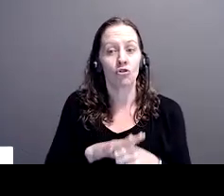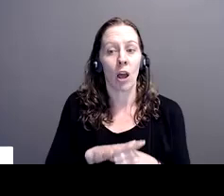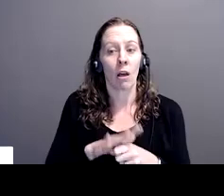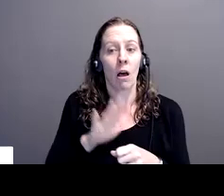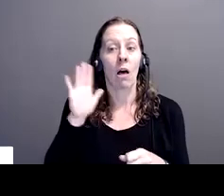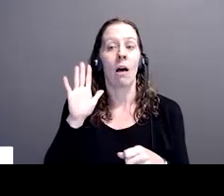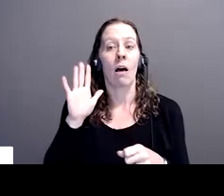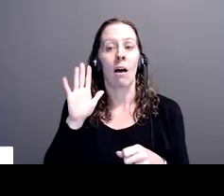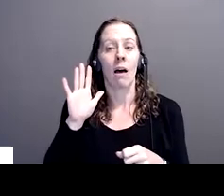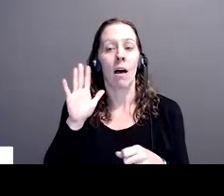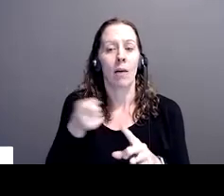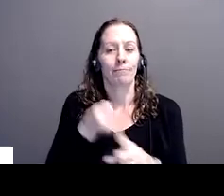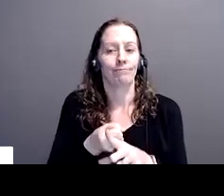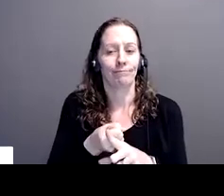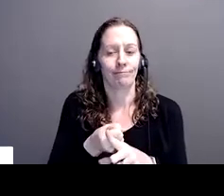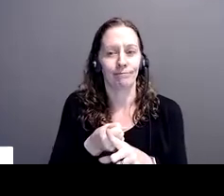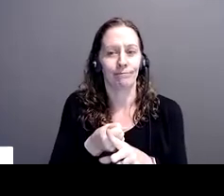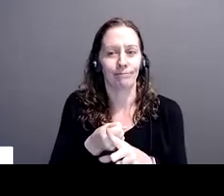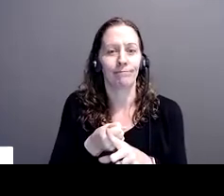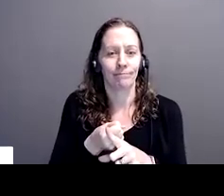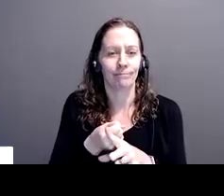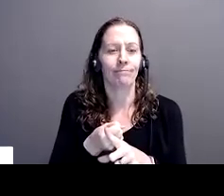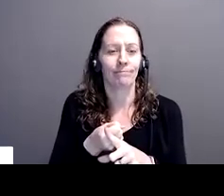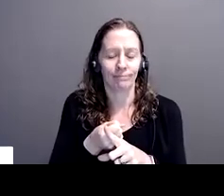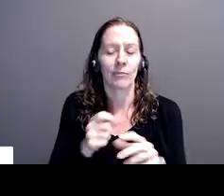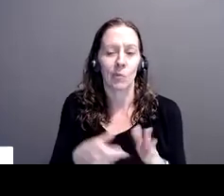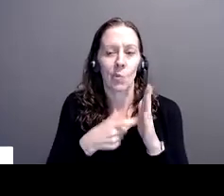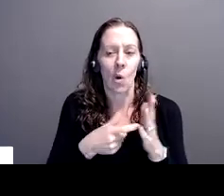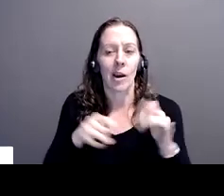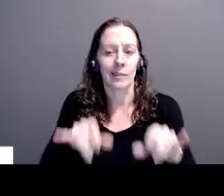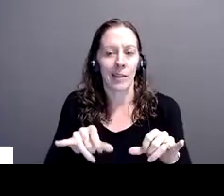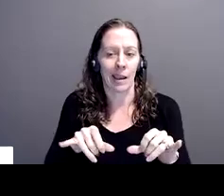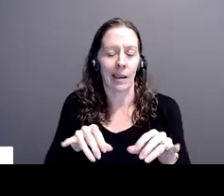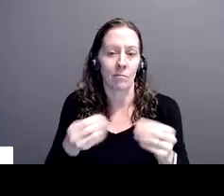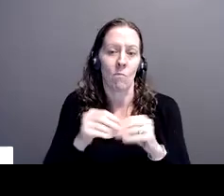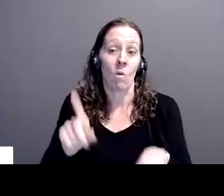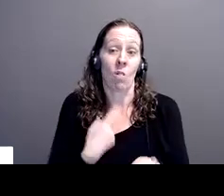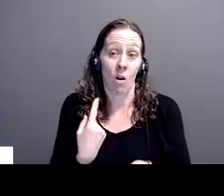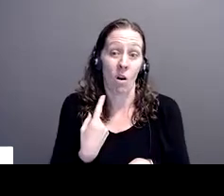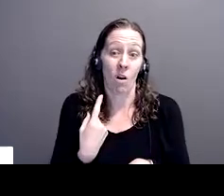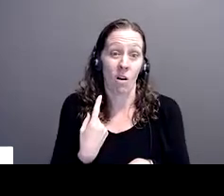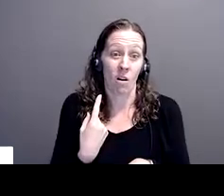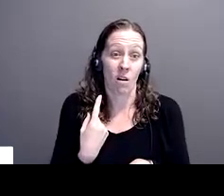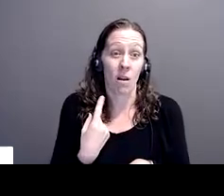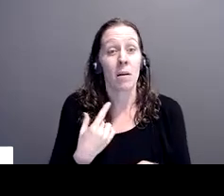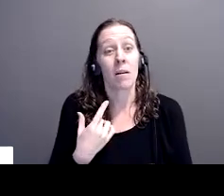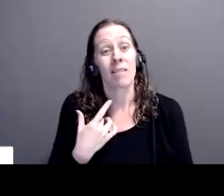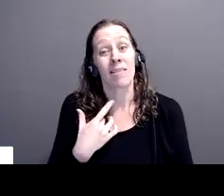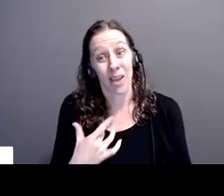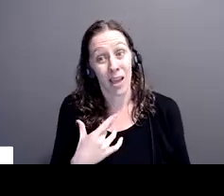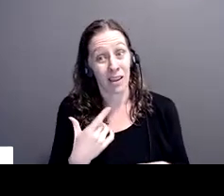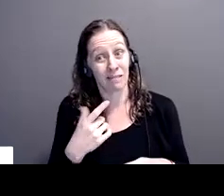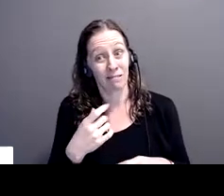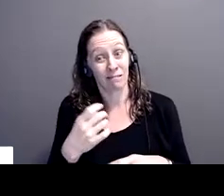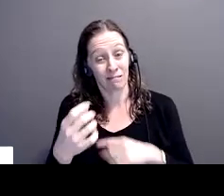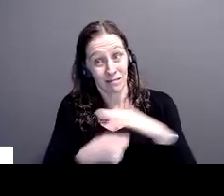to, is one of the things that contributes to needing to stay in shelter, which is a short-term stay for a longer period of